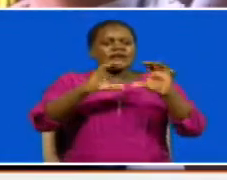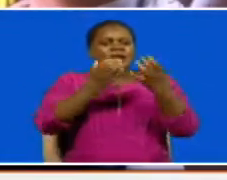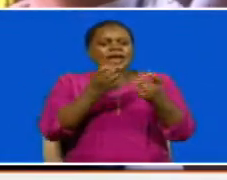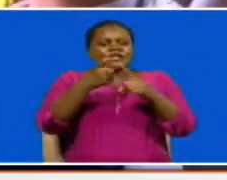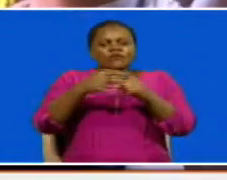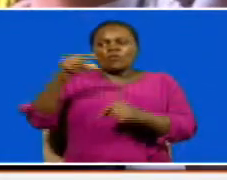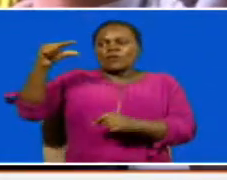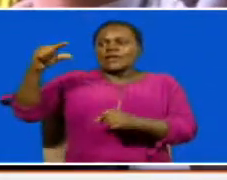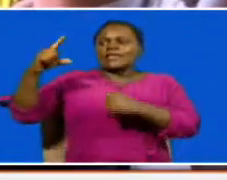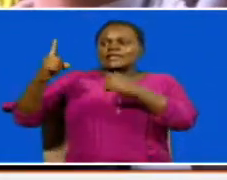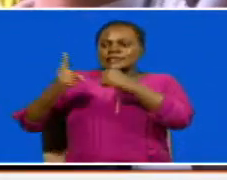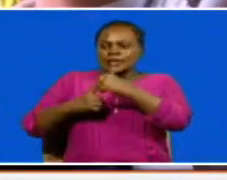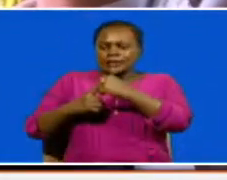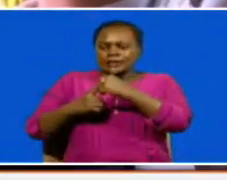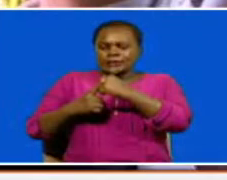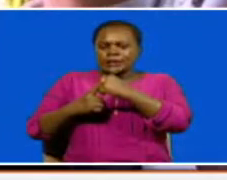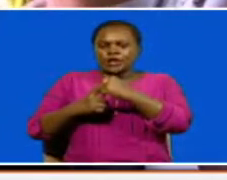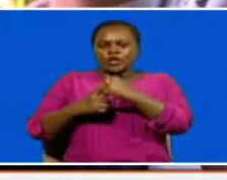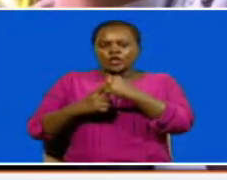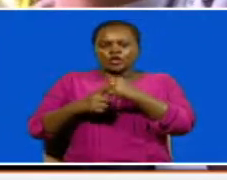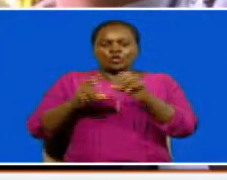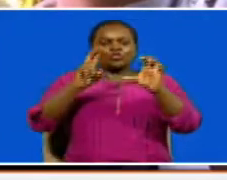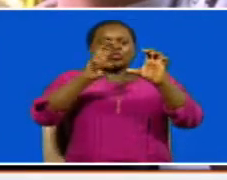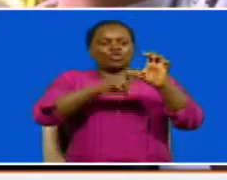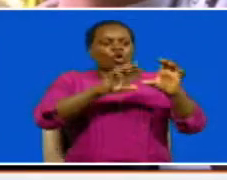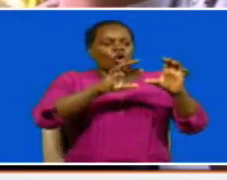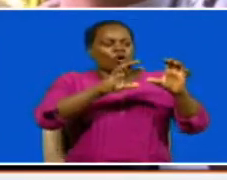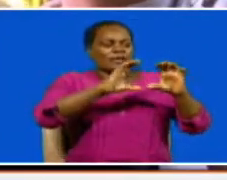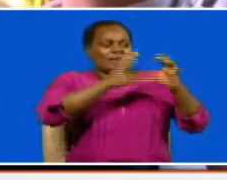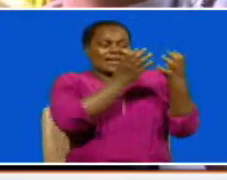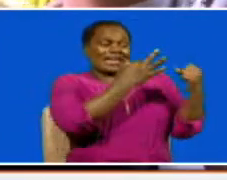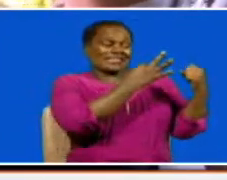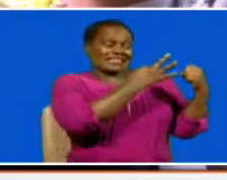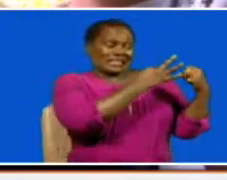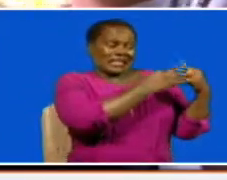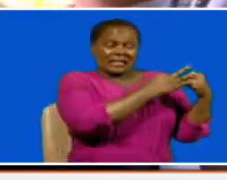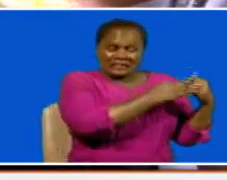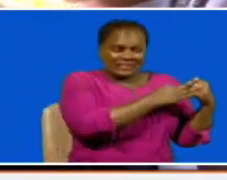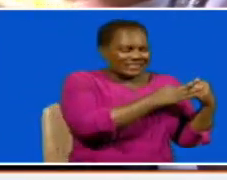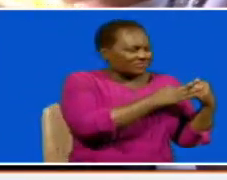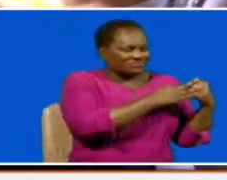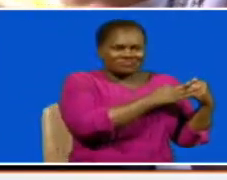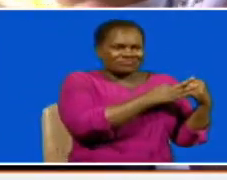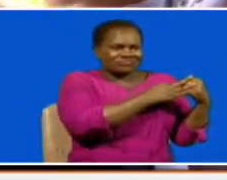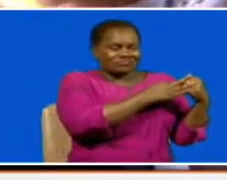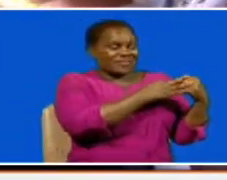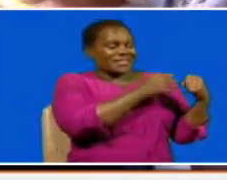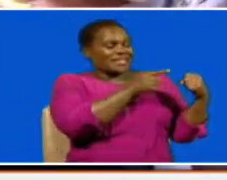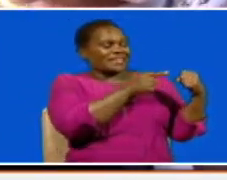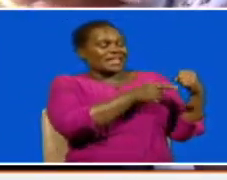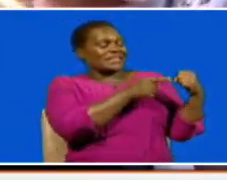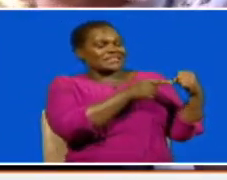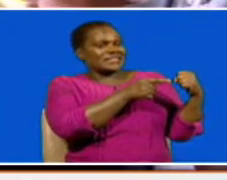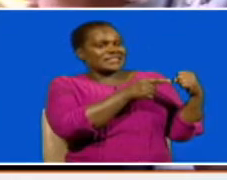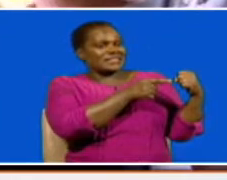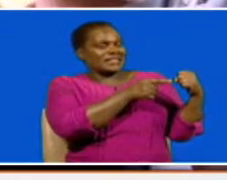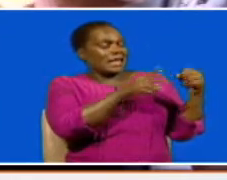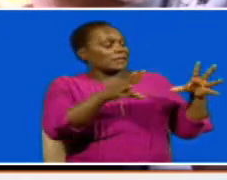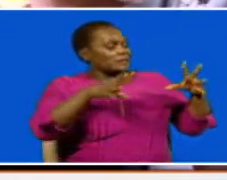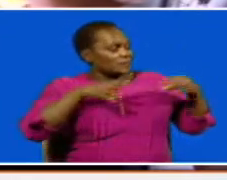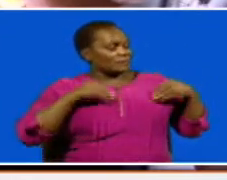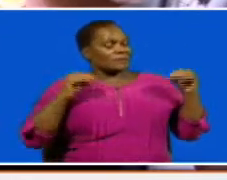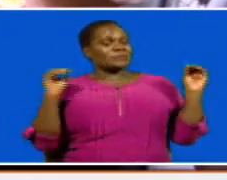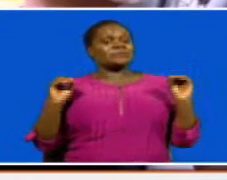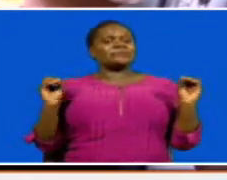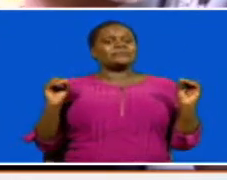to another school, probably from levels 7 to 8, that will not be